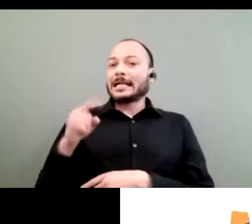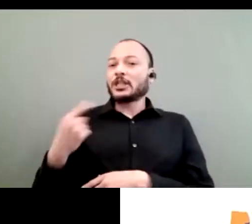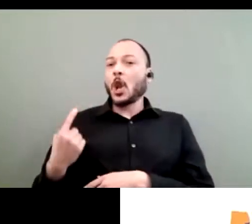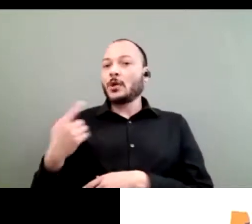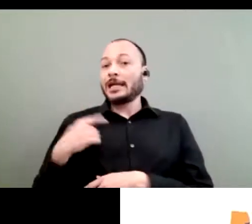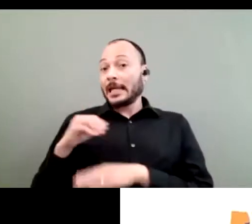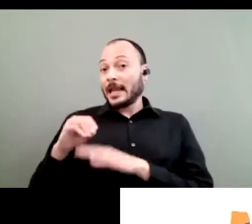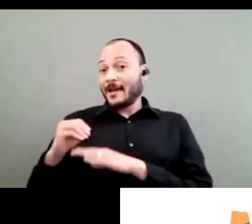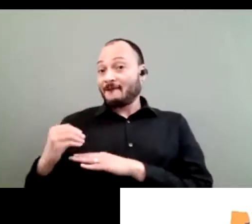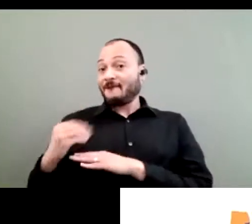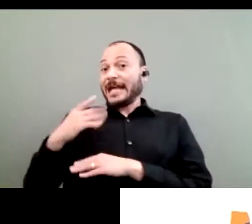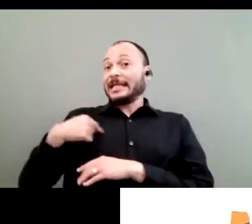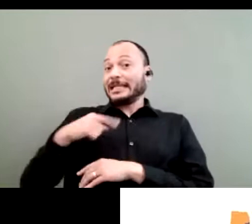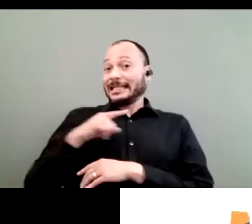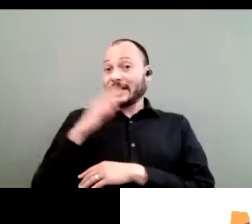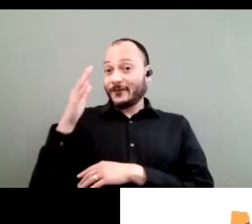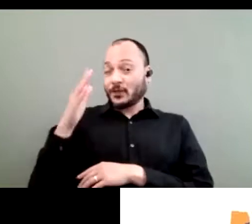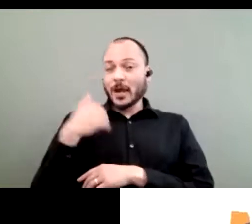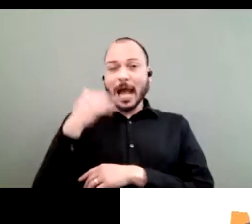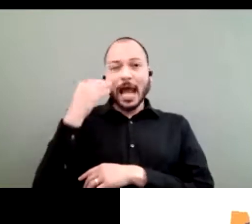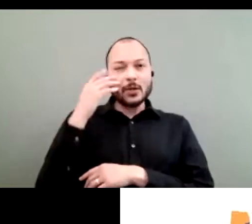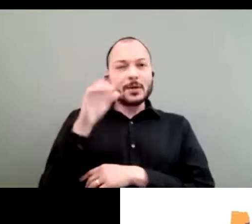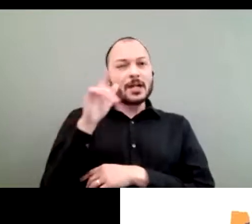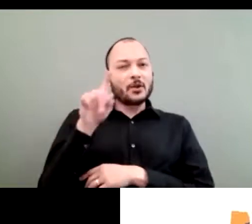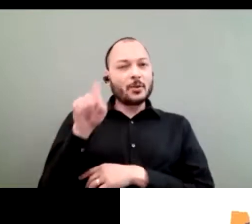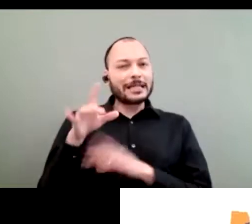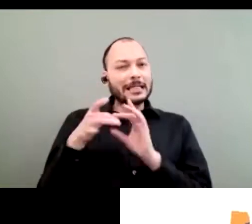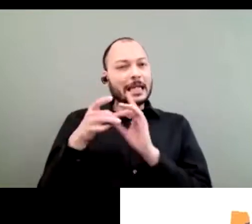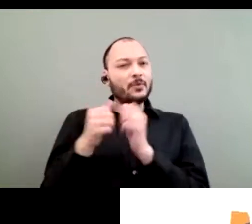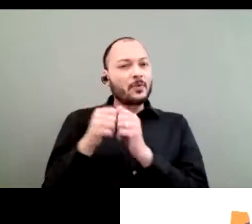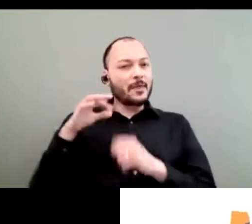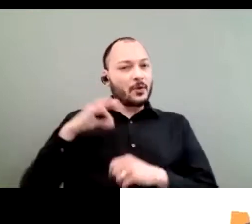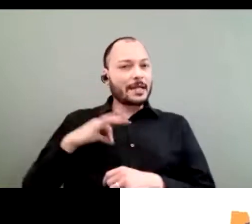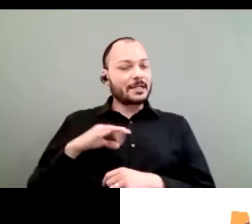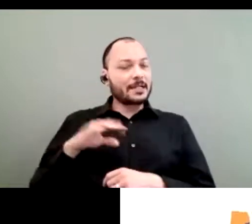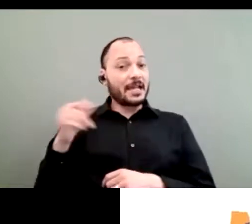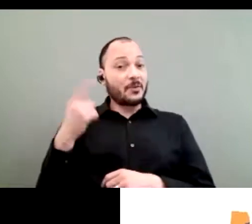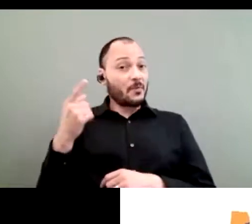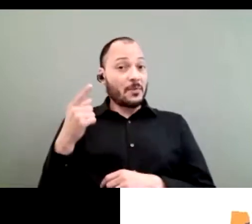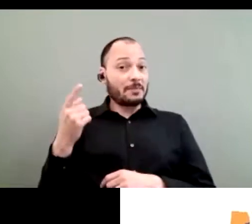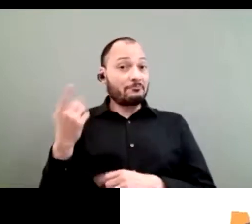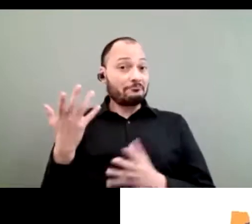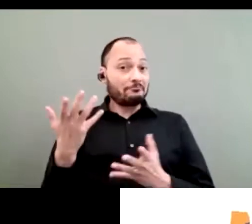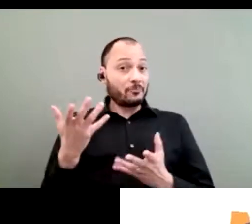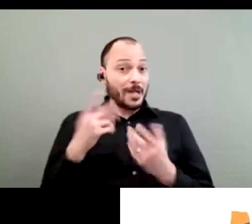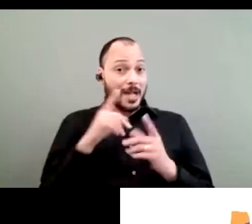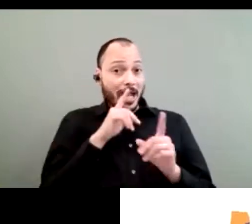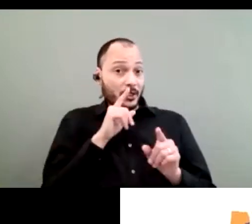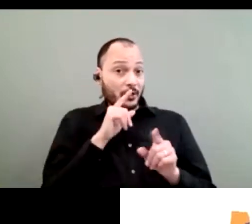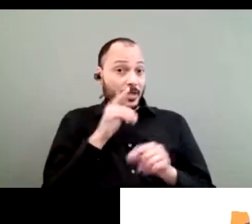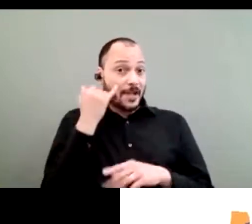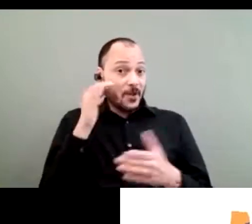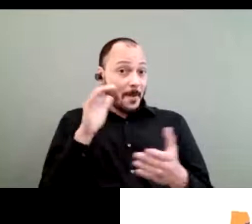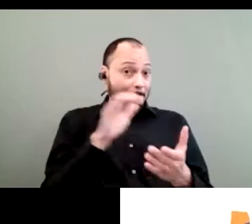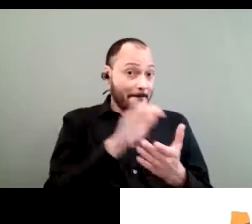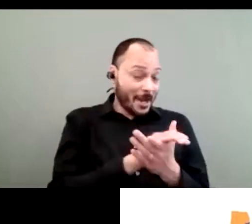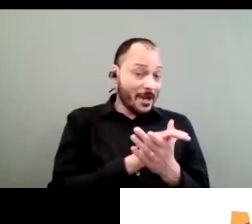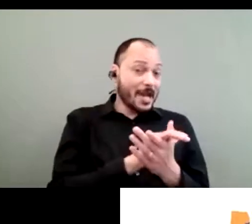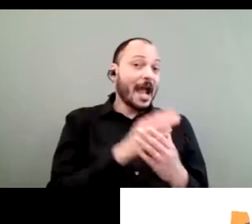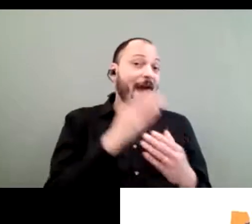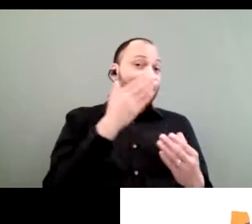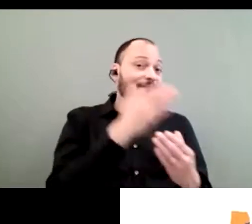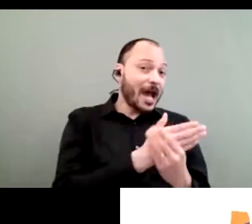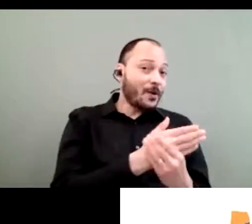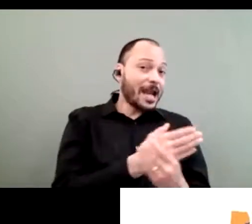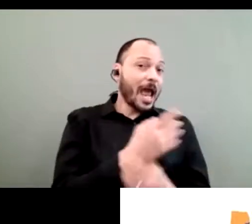another one that came in specifically about some of these credits. So does anyone want to take, if you're married and filing alone, can that